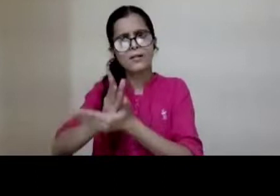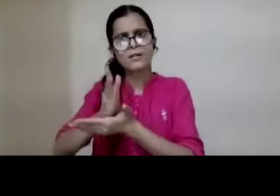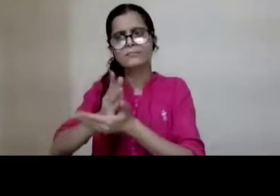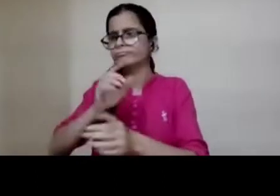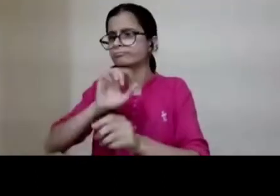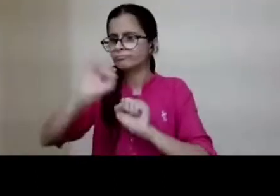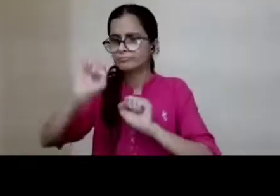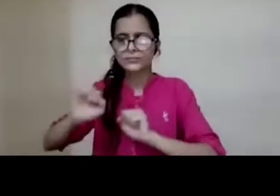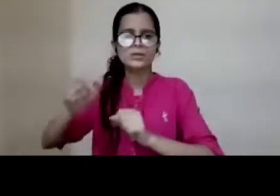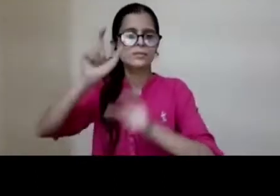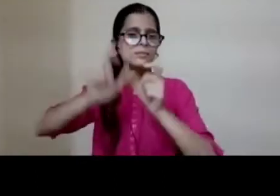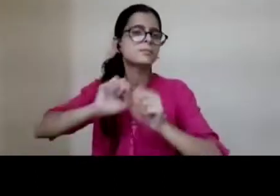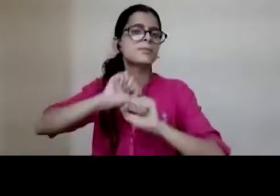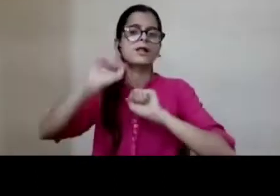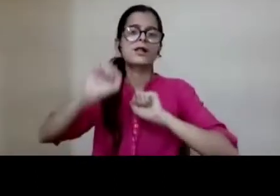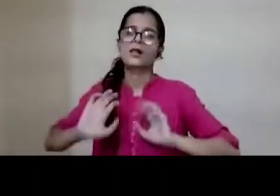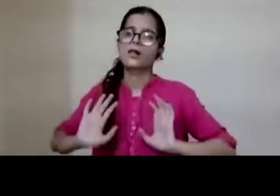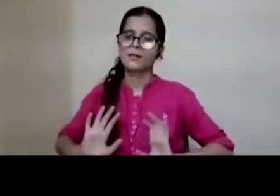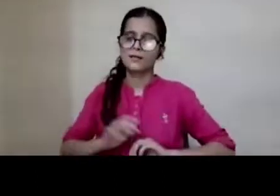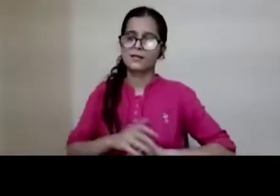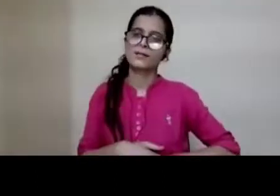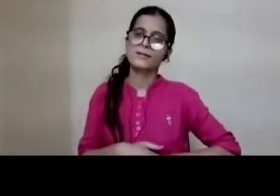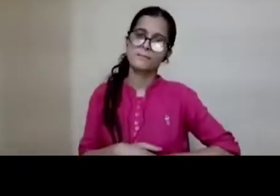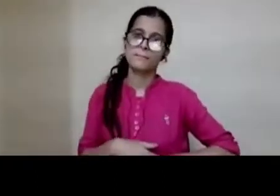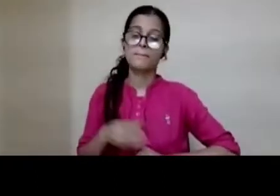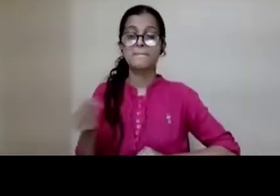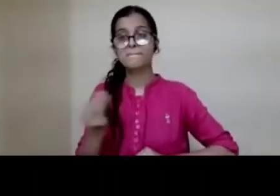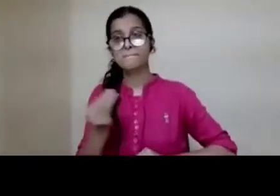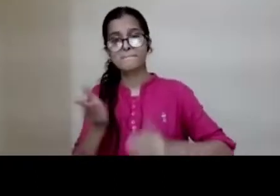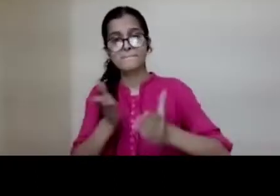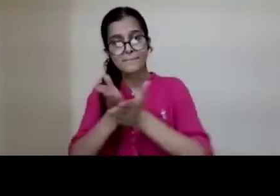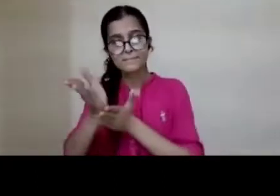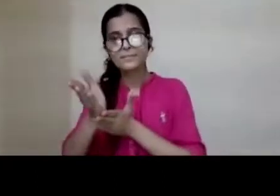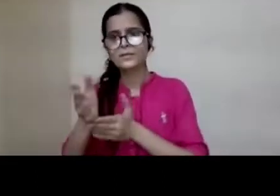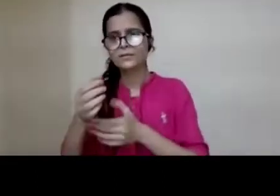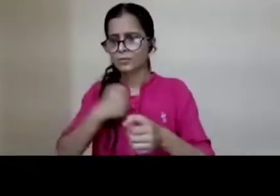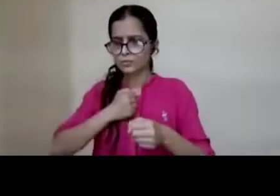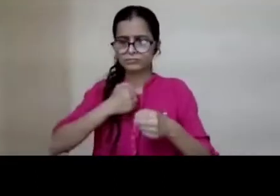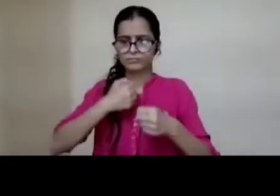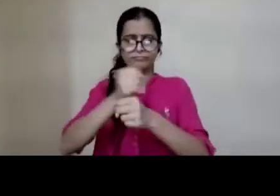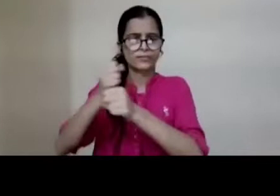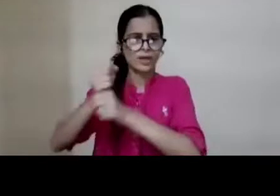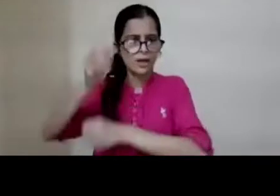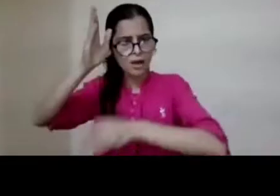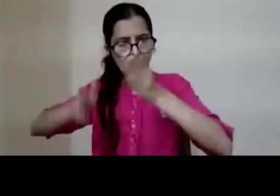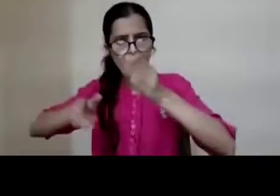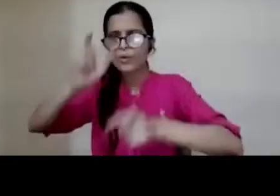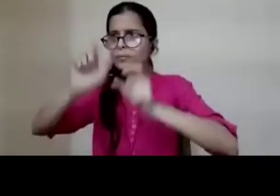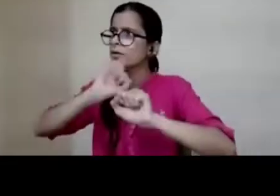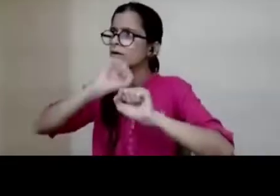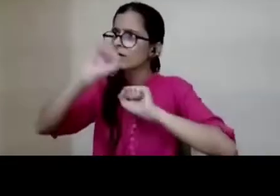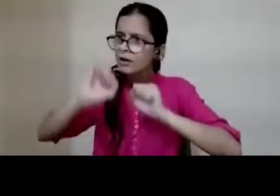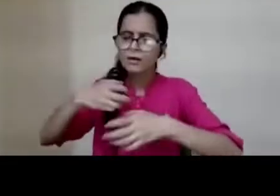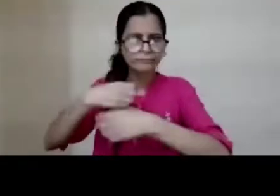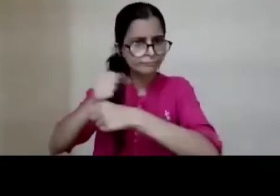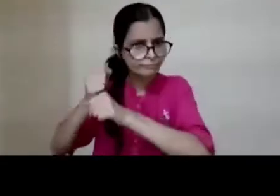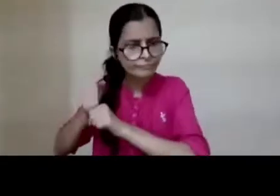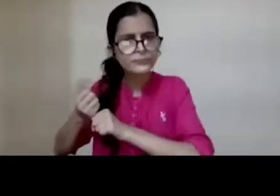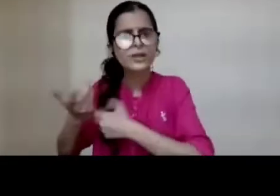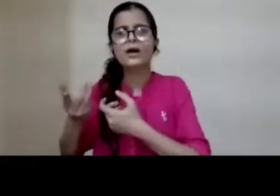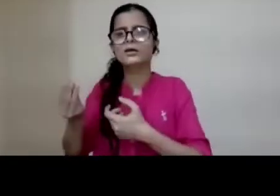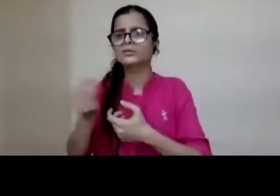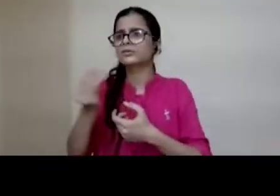people out. I suppose it's the way in which we have constructed the human, wherein you're possessing of certain kinds